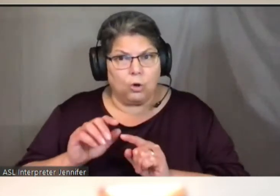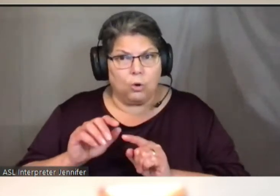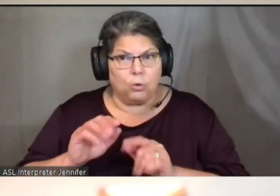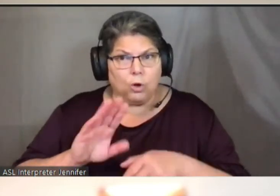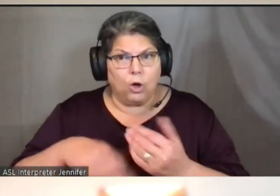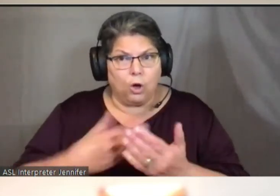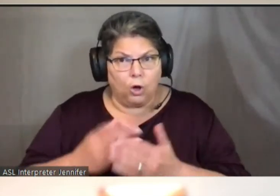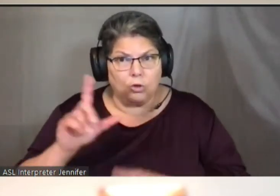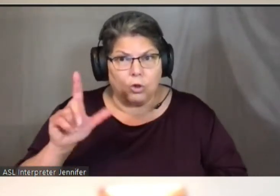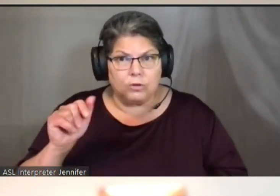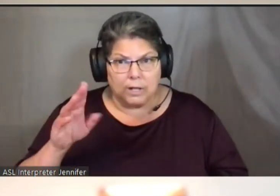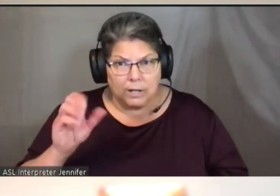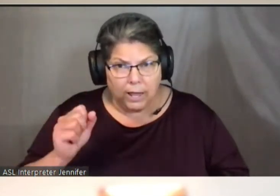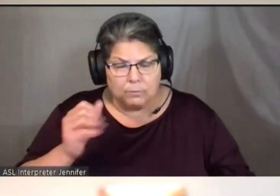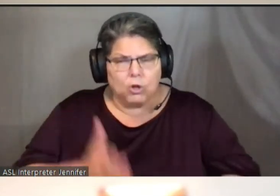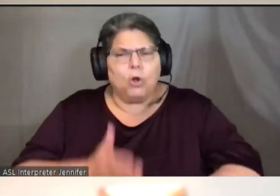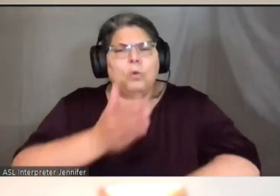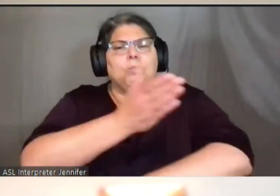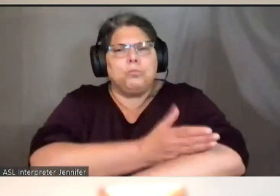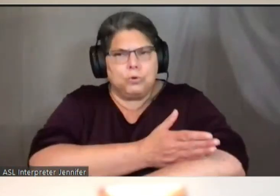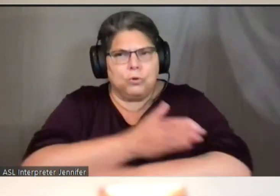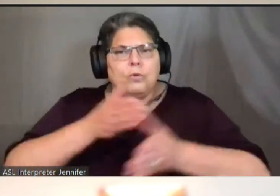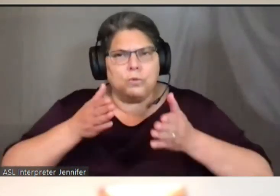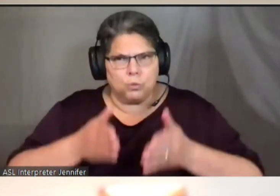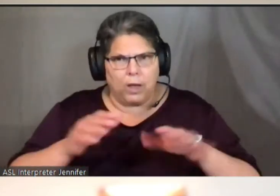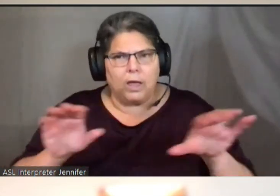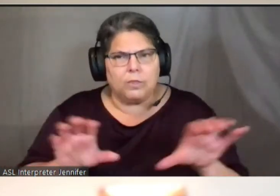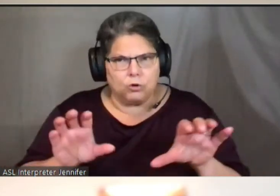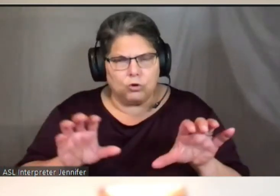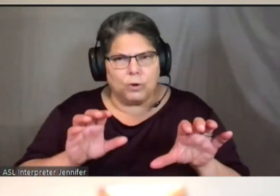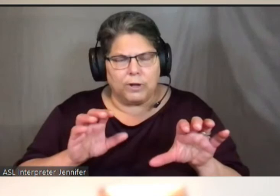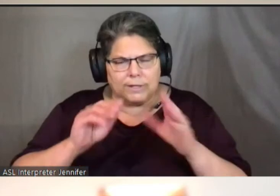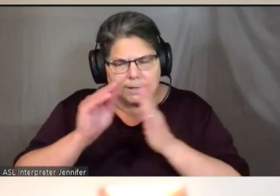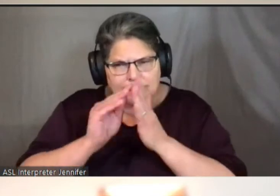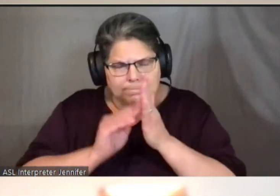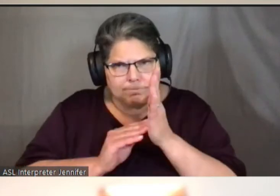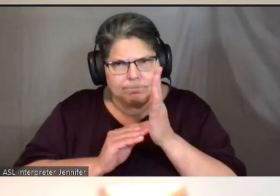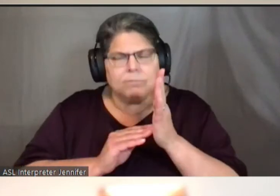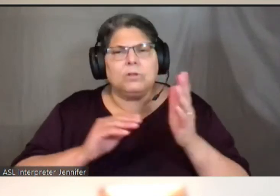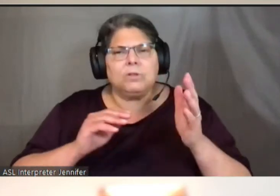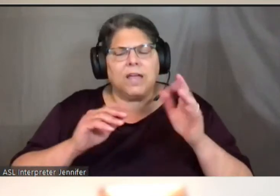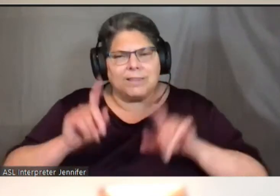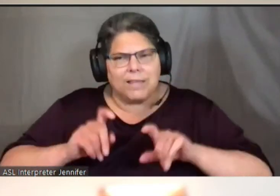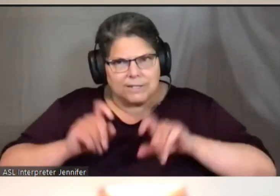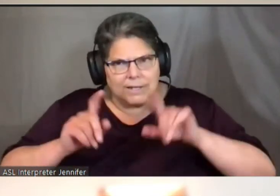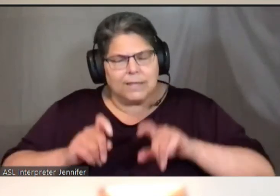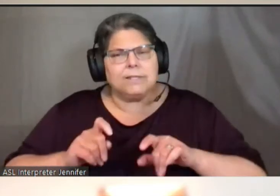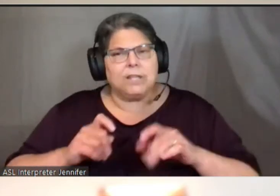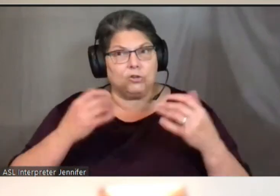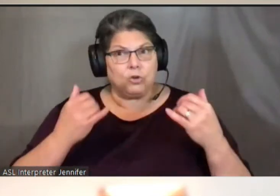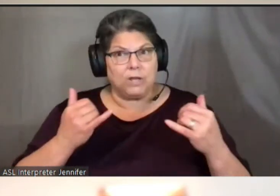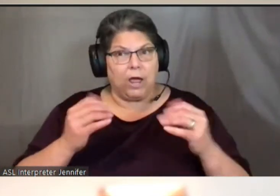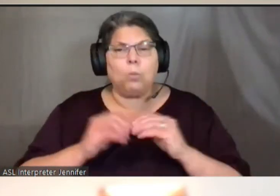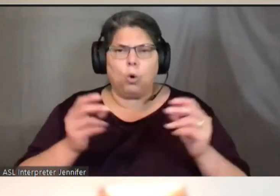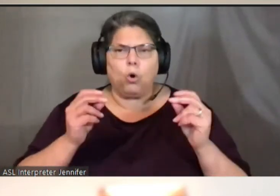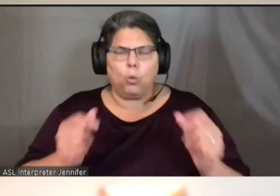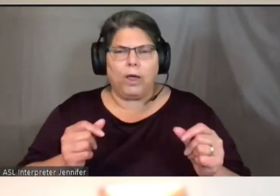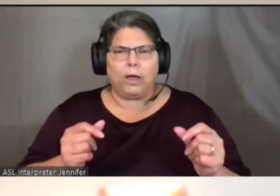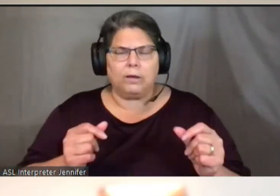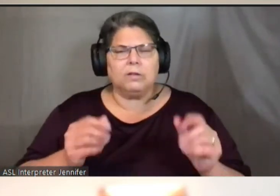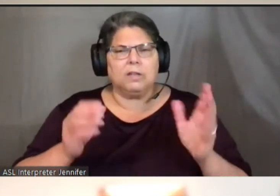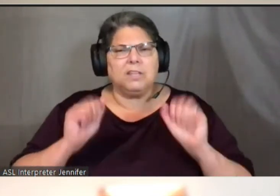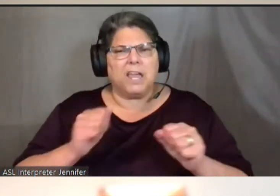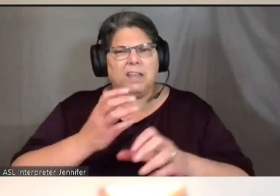operations so that their goal is to be able to get the results out within a week. In certain